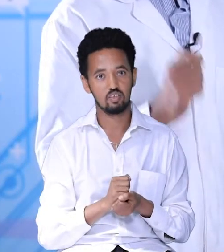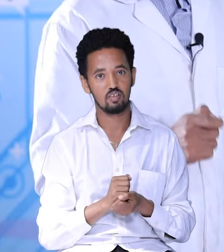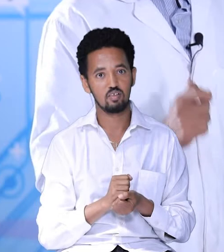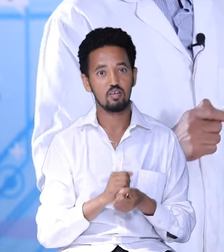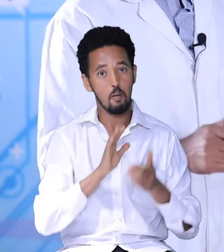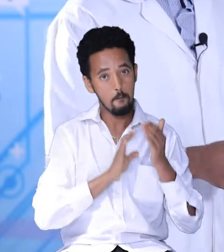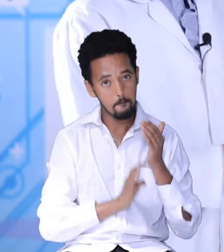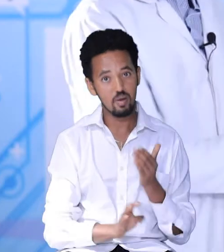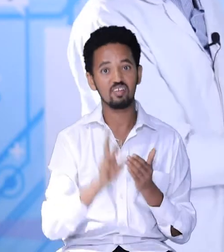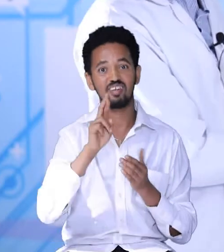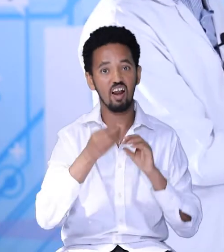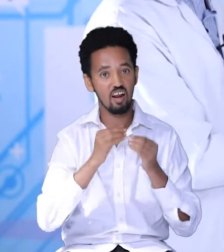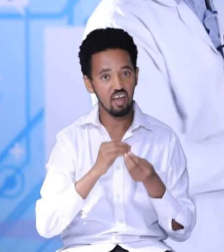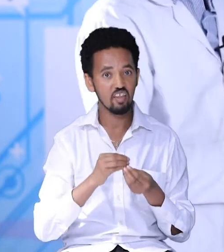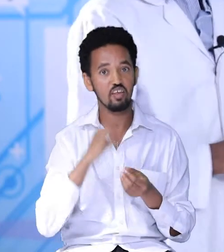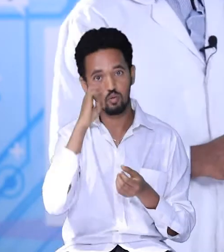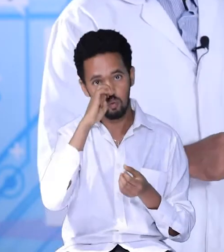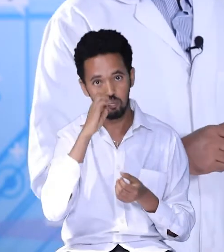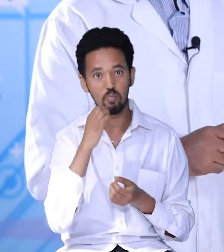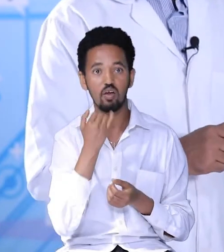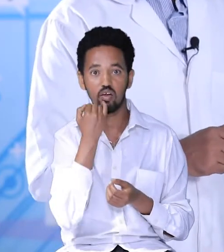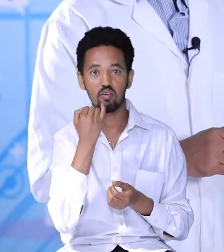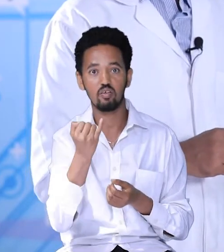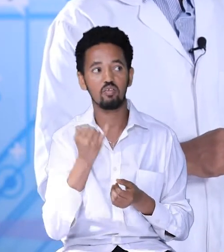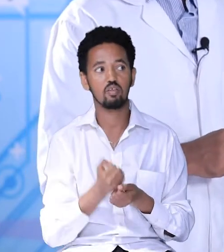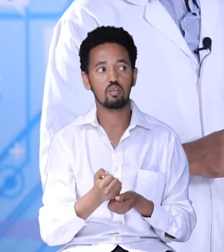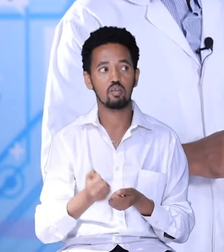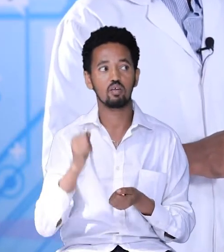The crude birth rate of Ethiopia is 35.7.